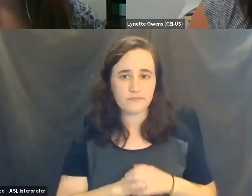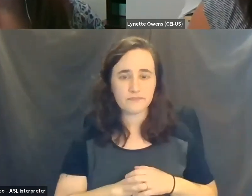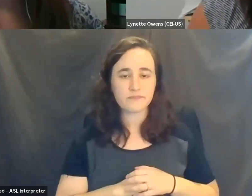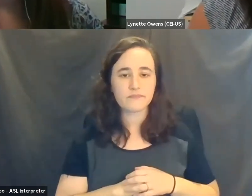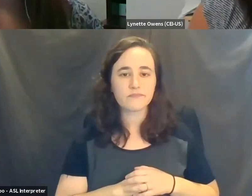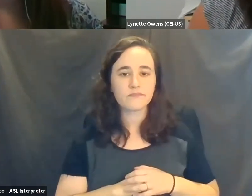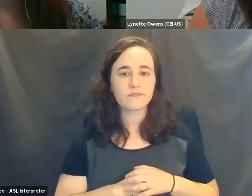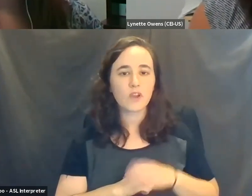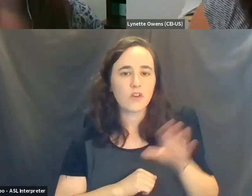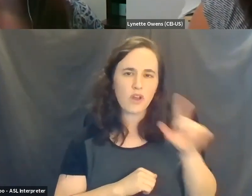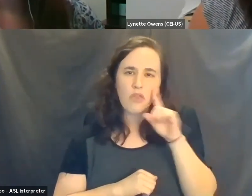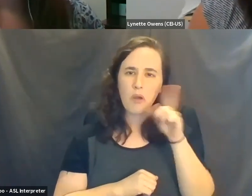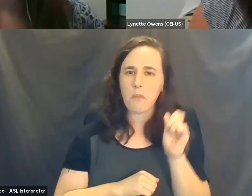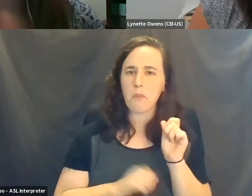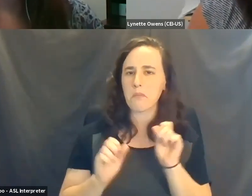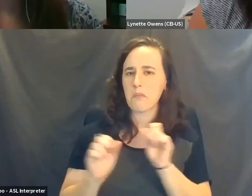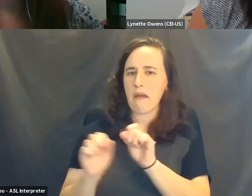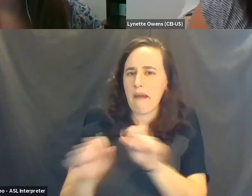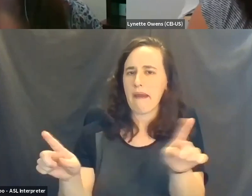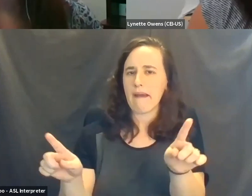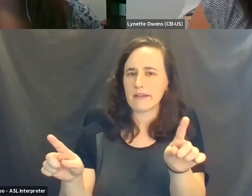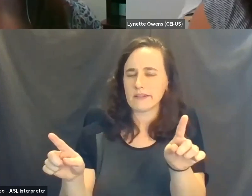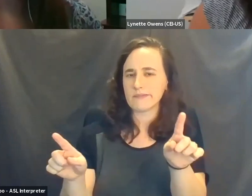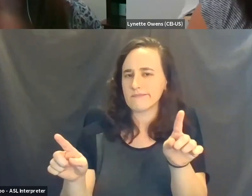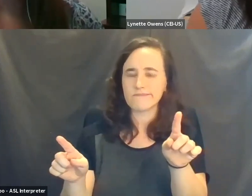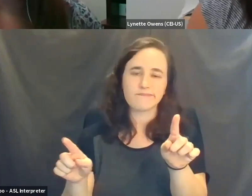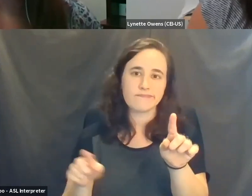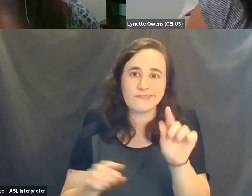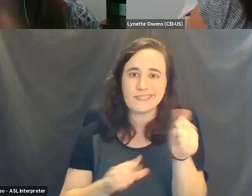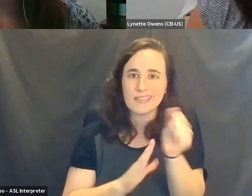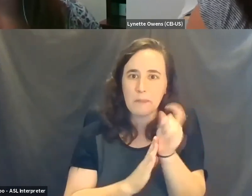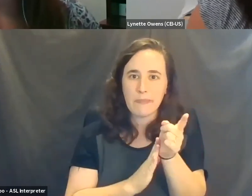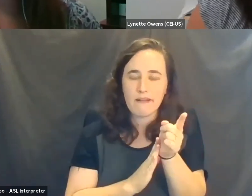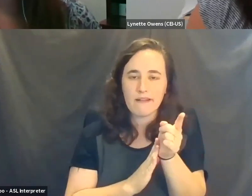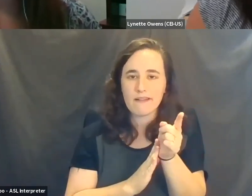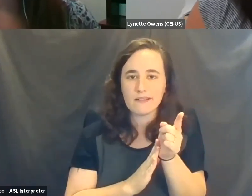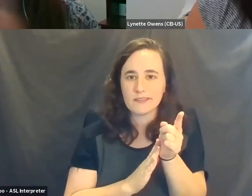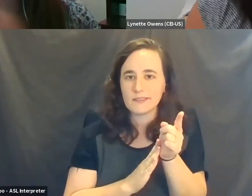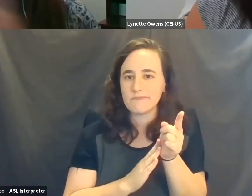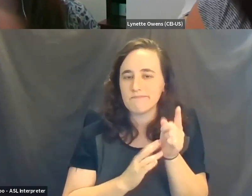would be a 10-minute icebreaker of a 90-minute lecture or 90-minute class.